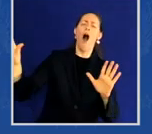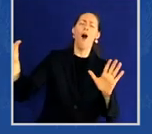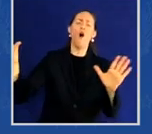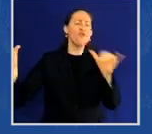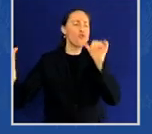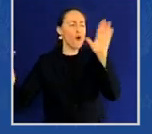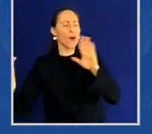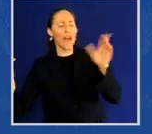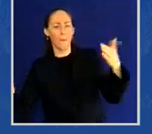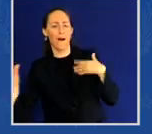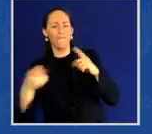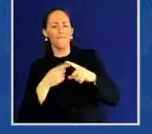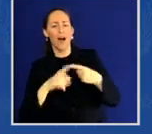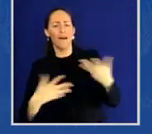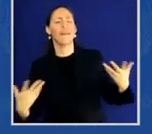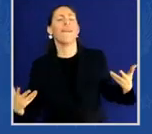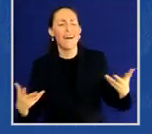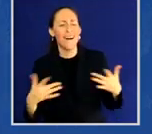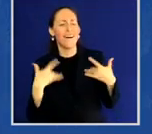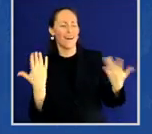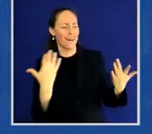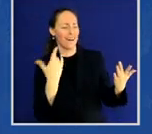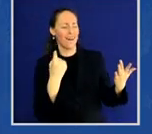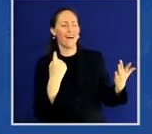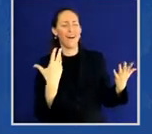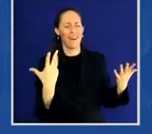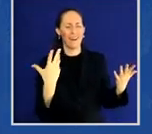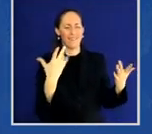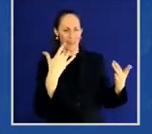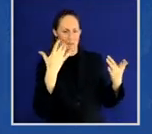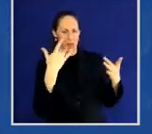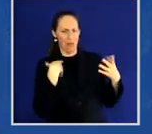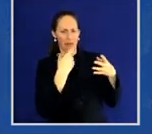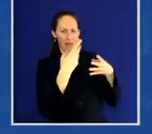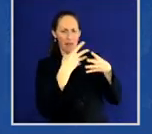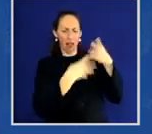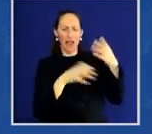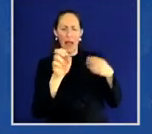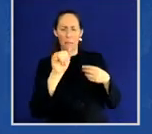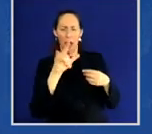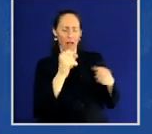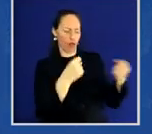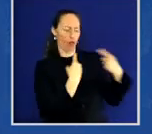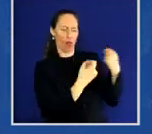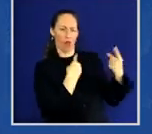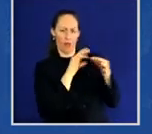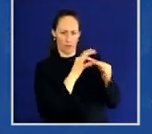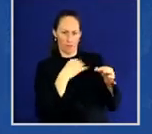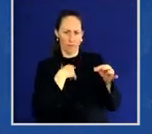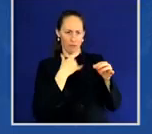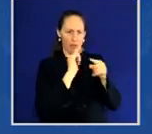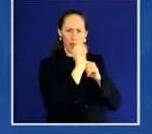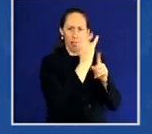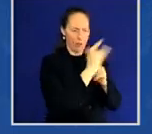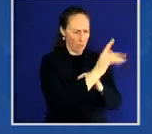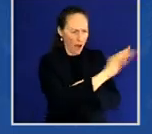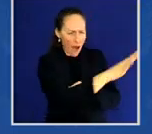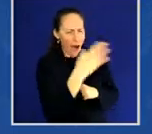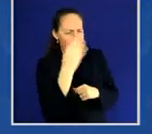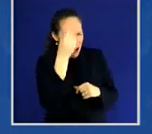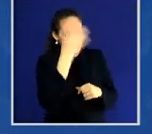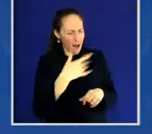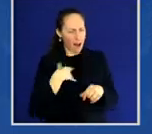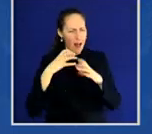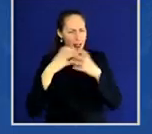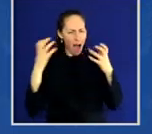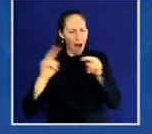1,200,000, 300,000 miles on Air Force Two. You know how many miles you travel on Amtrak?" I said, "No, Ange, I don't know." And he gave me the calculation. And he said,